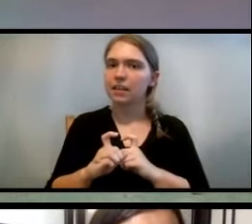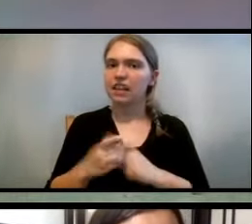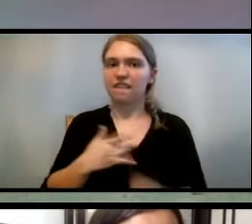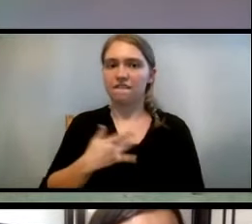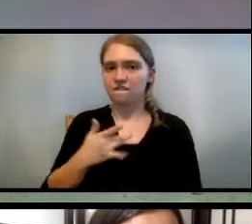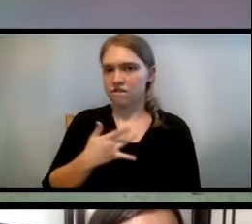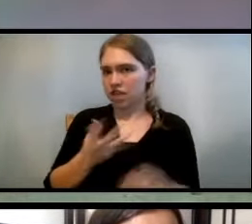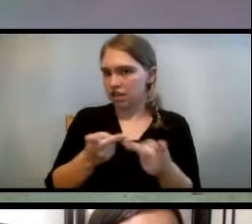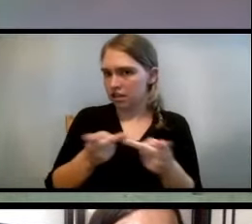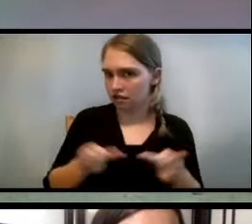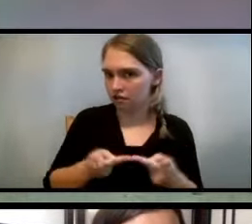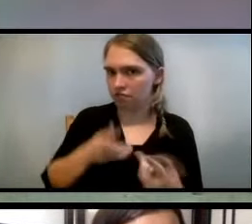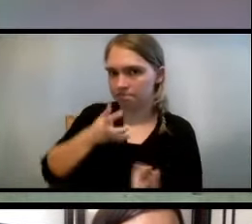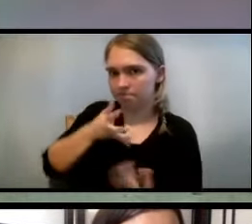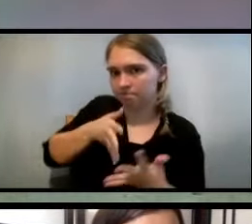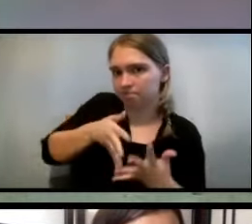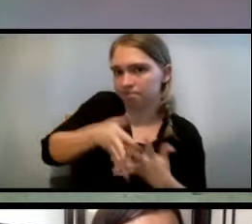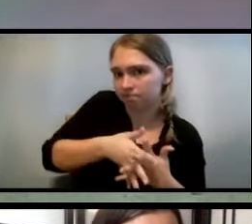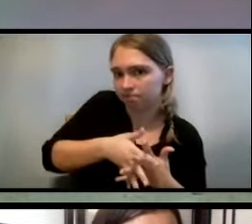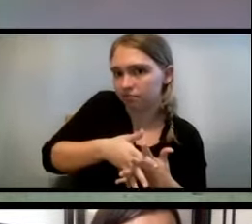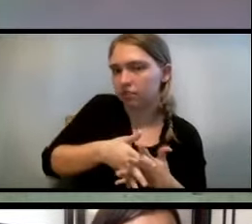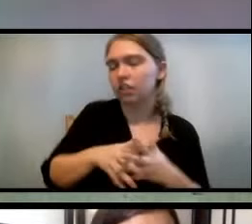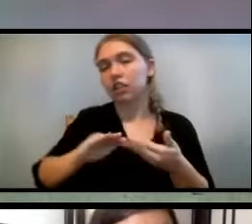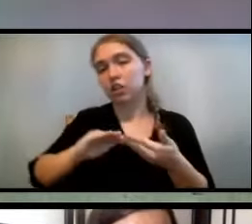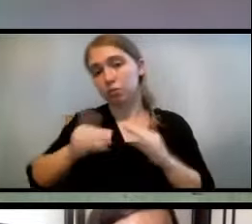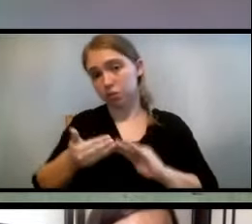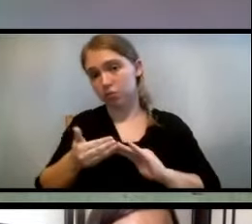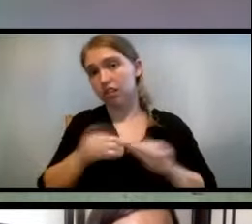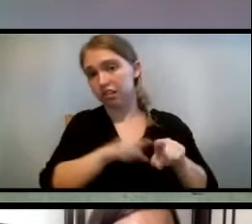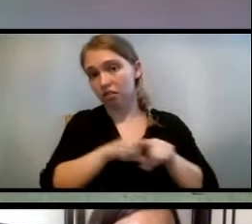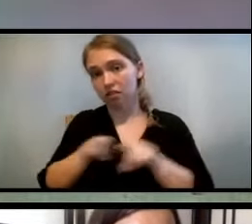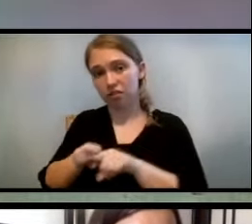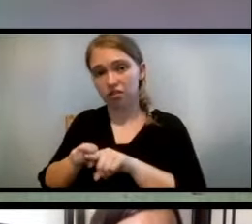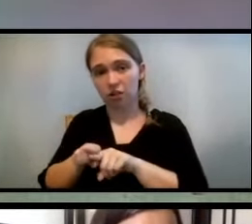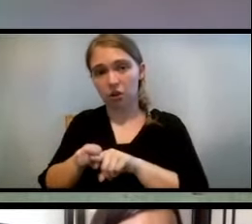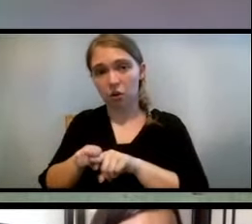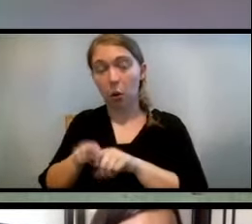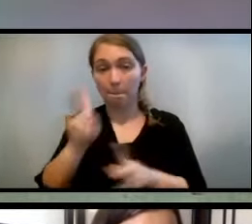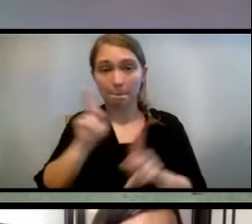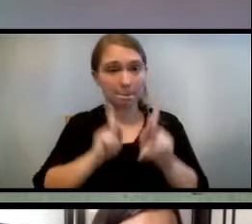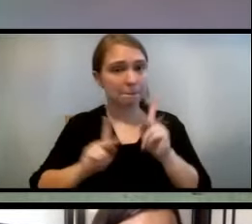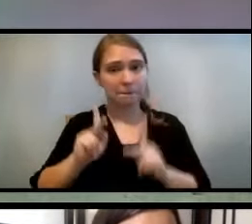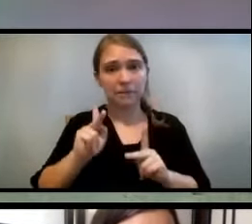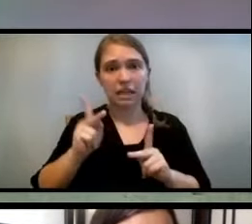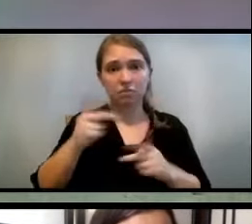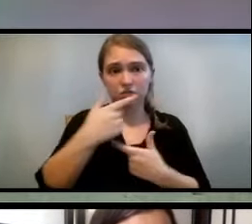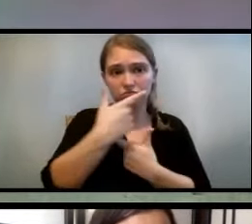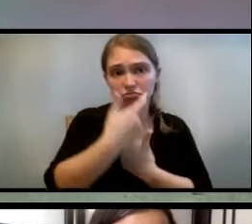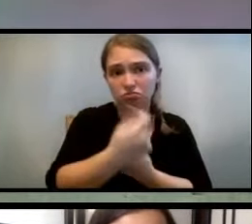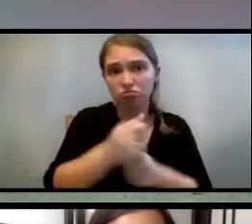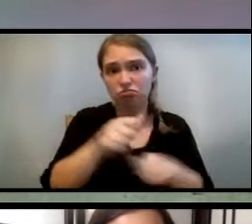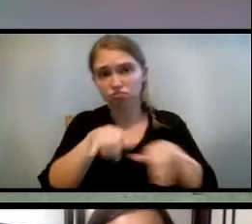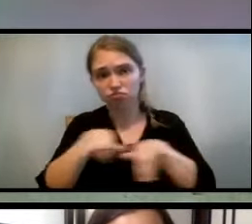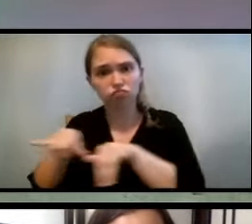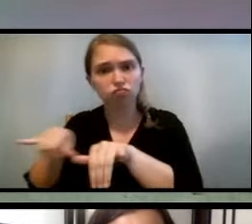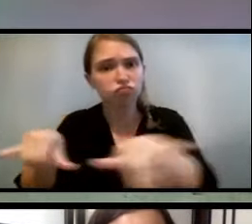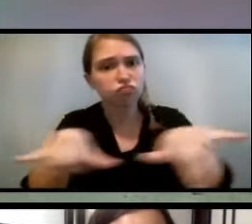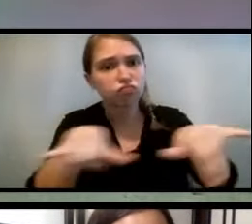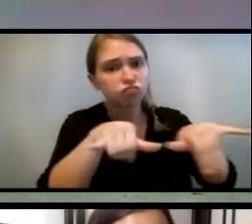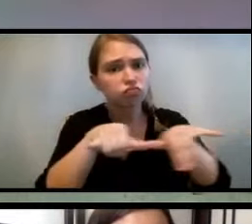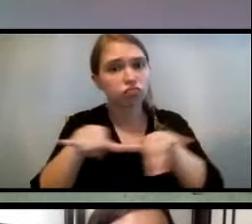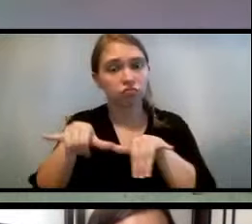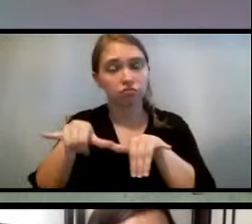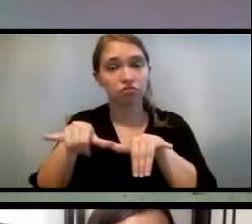and a sense of community where all these other people were interested in the same things. They were all readers, which is